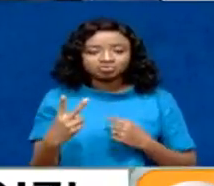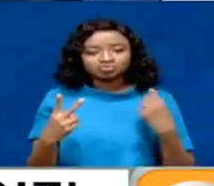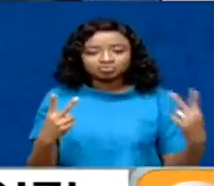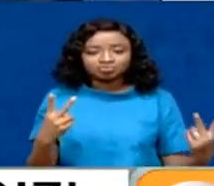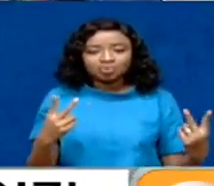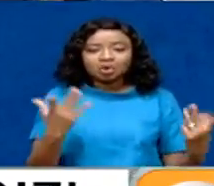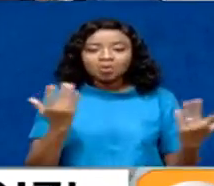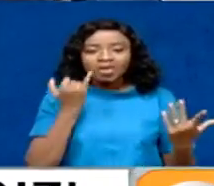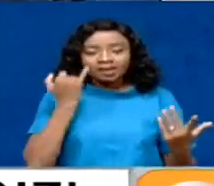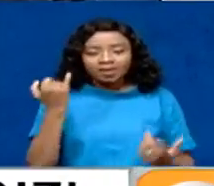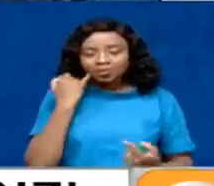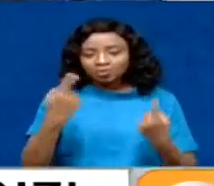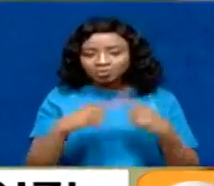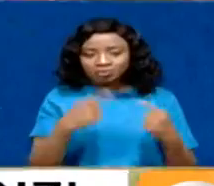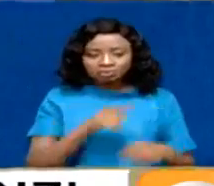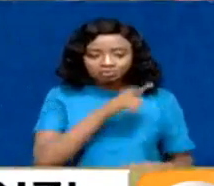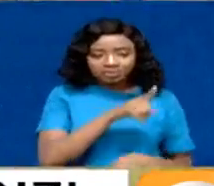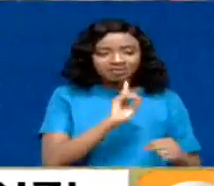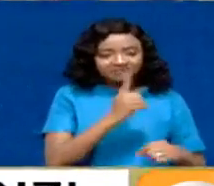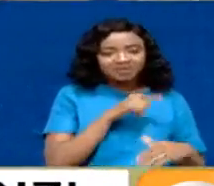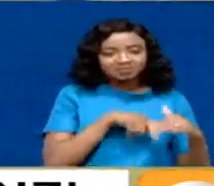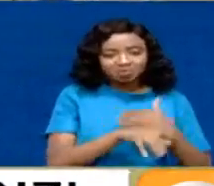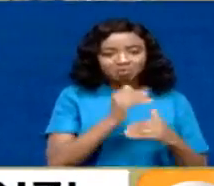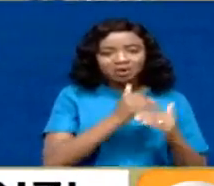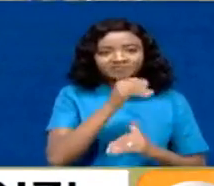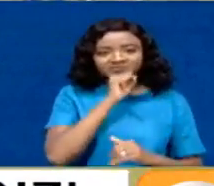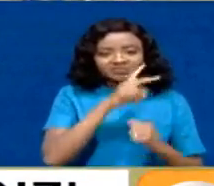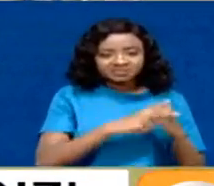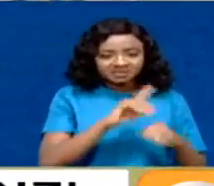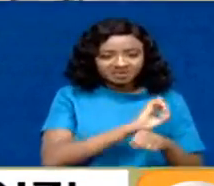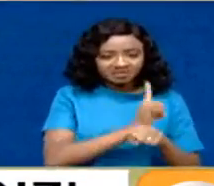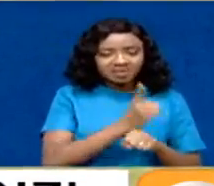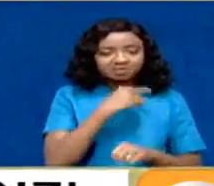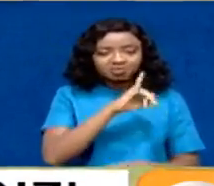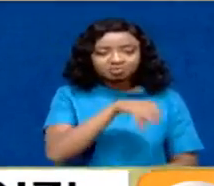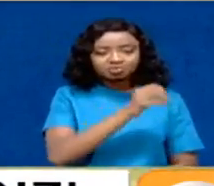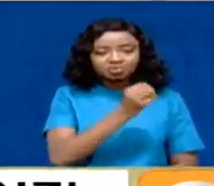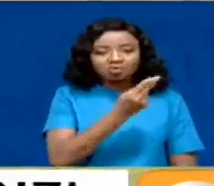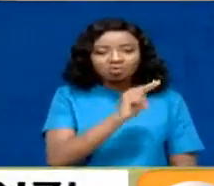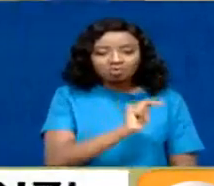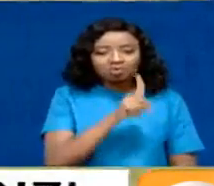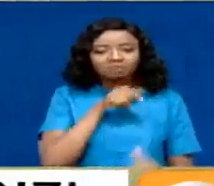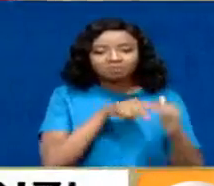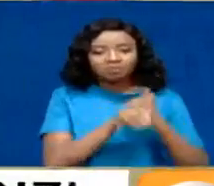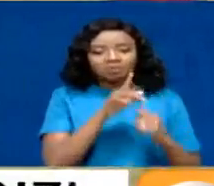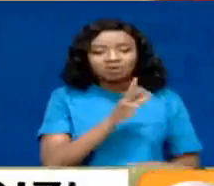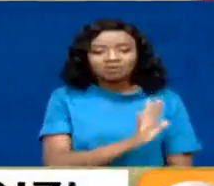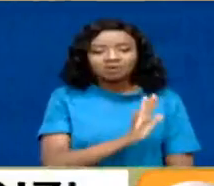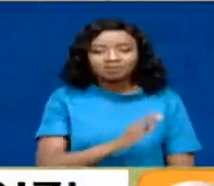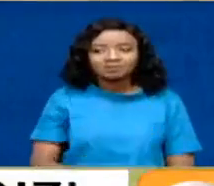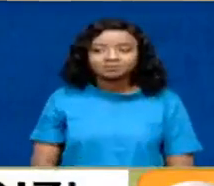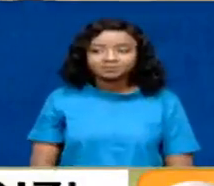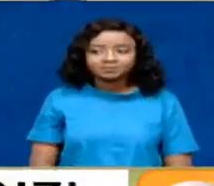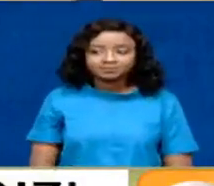ASK showgrounds. Now, Ulinzi opened the score sheet in the 57th minute when John Kago slotted home a header from Harun